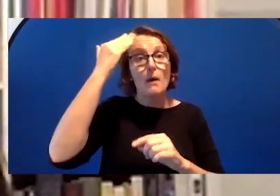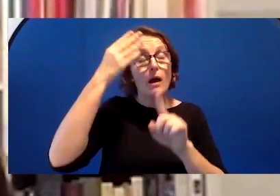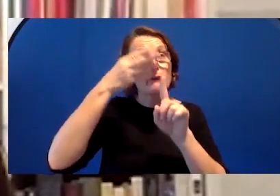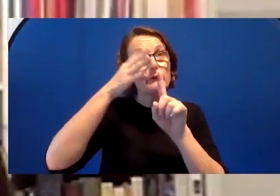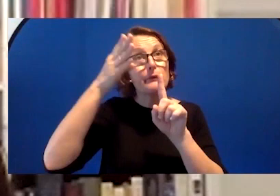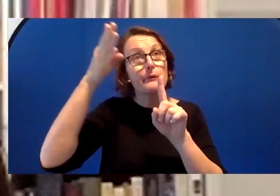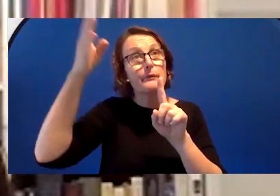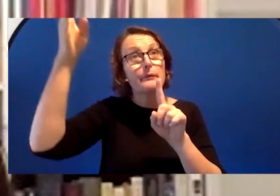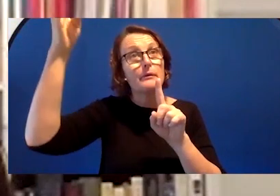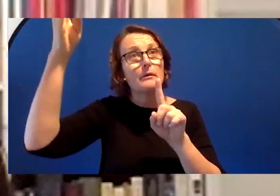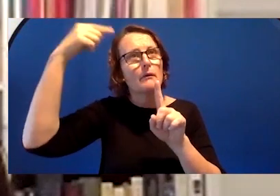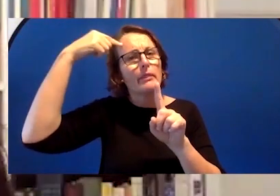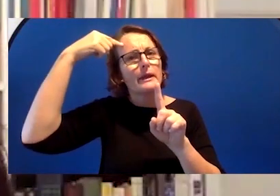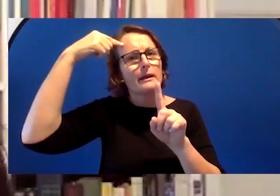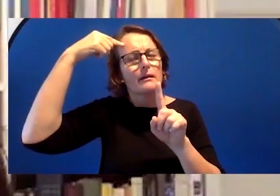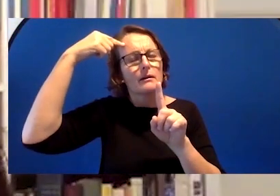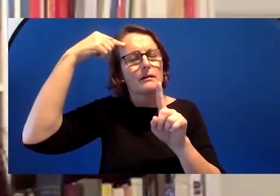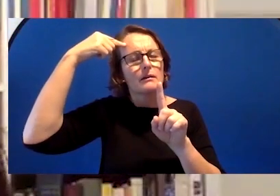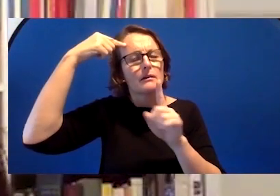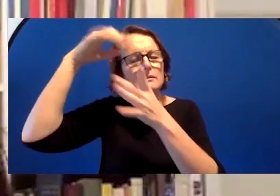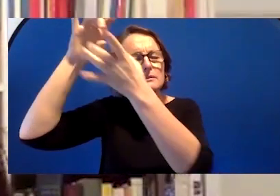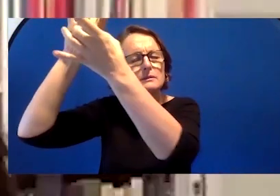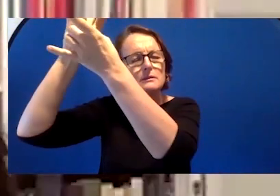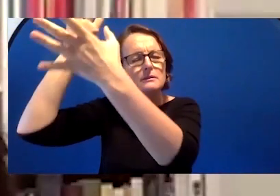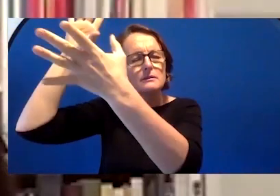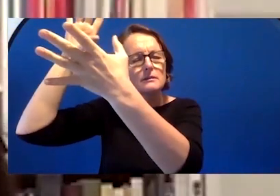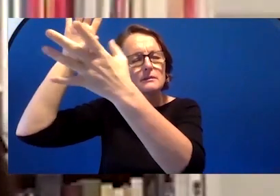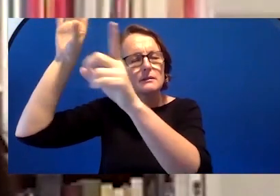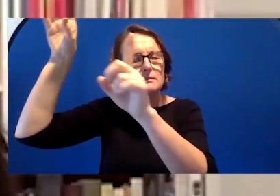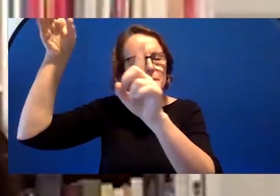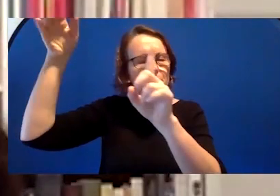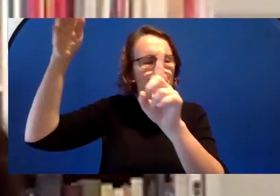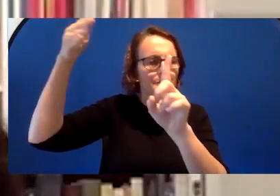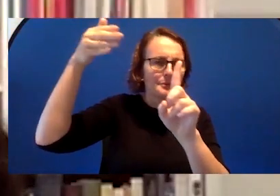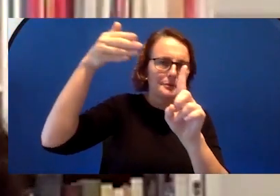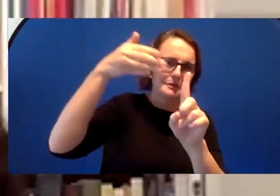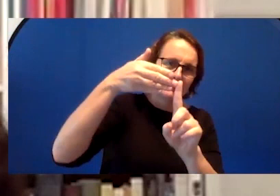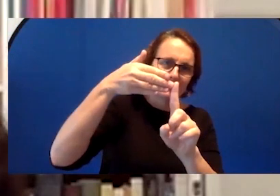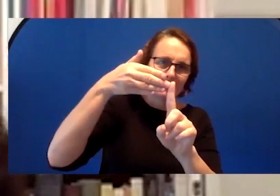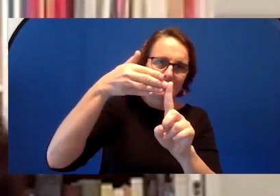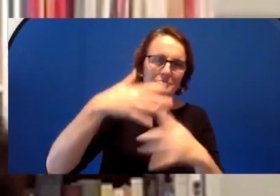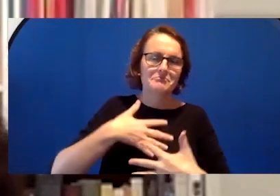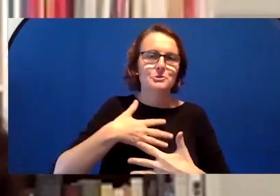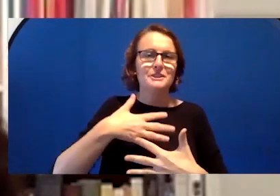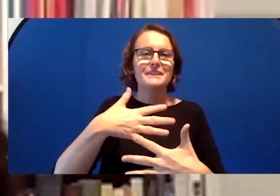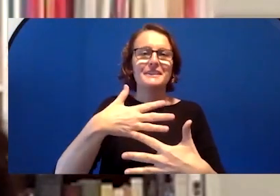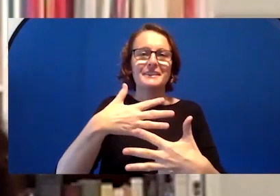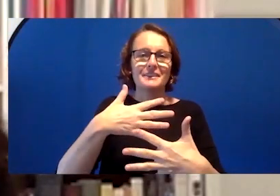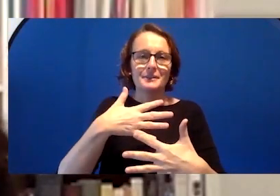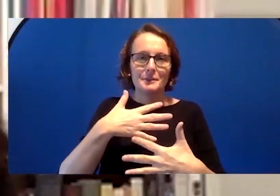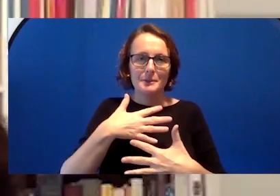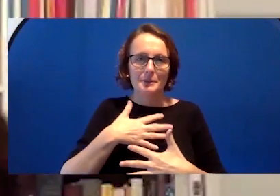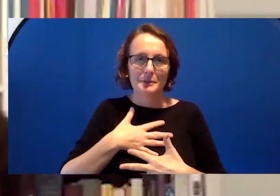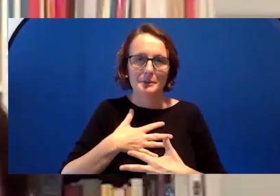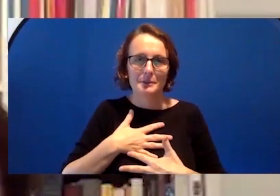you. Gently unhook from that place and guide your focus back to the breath. You